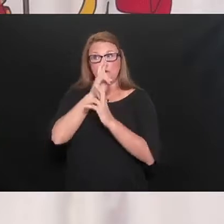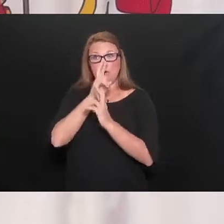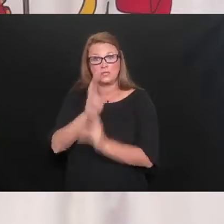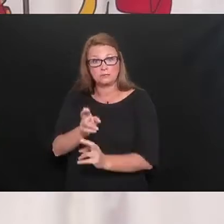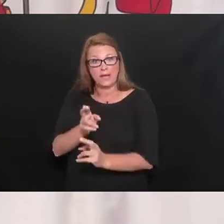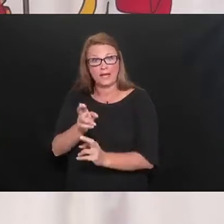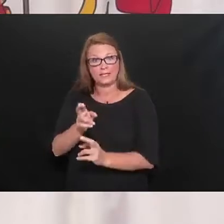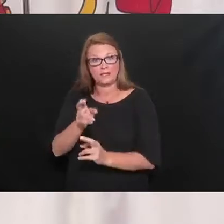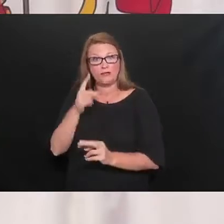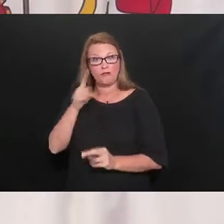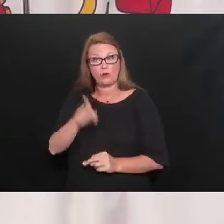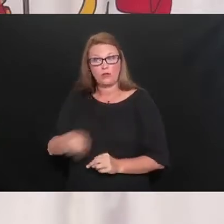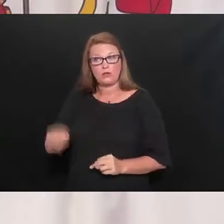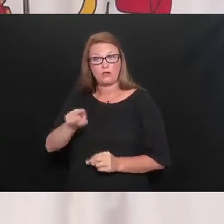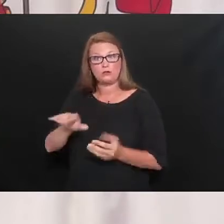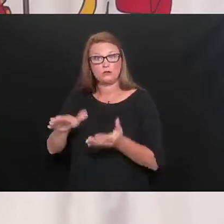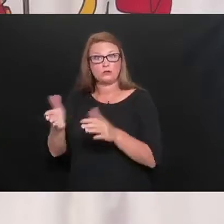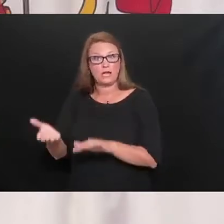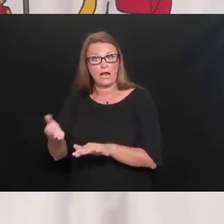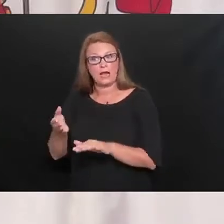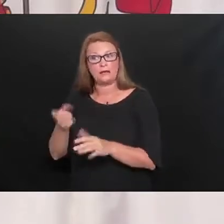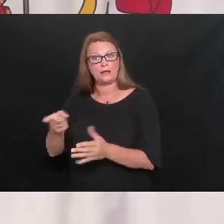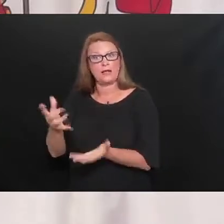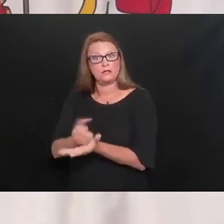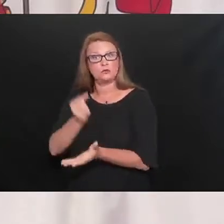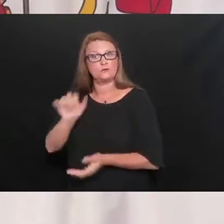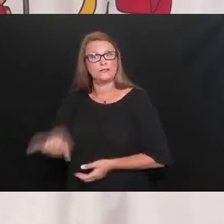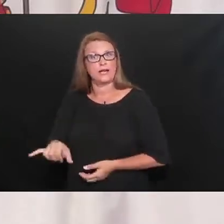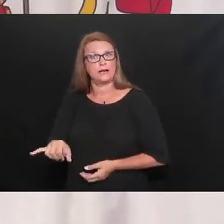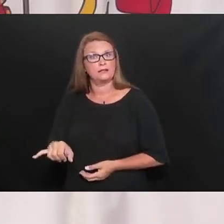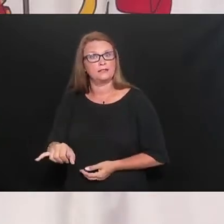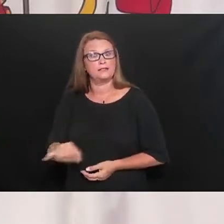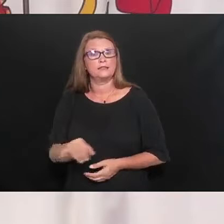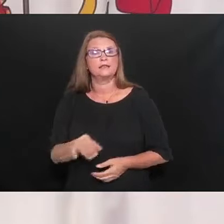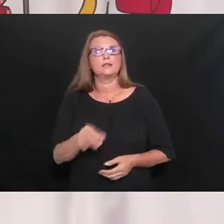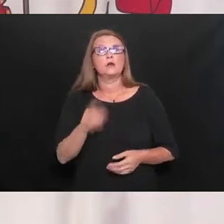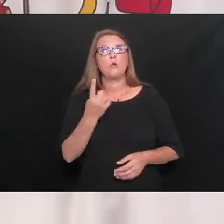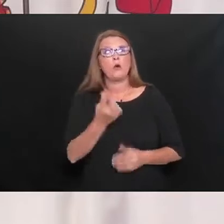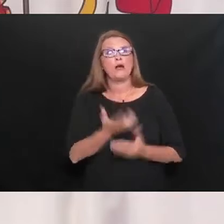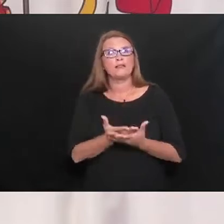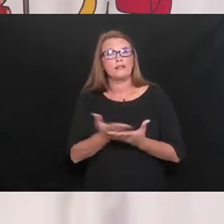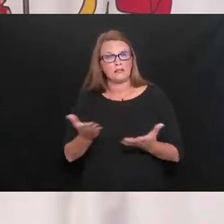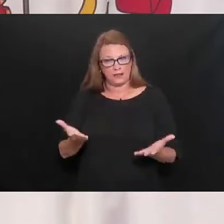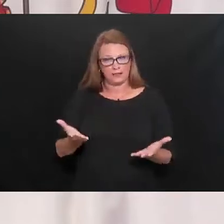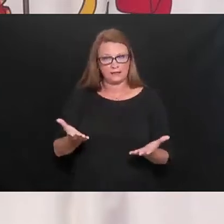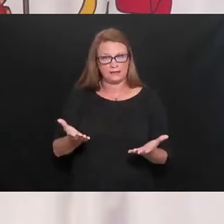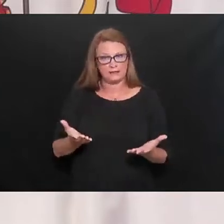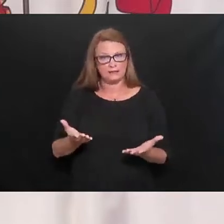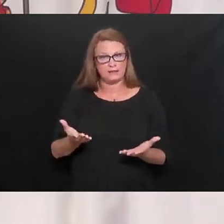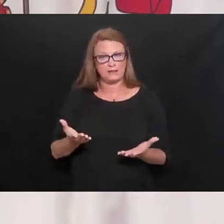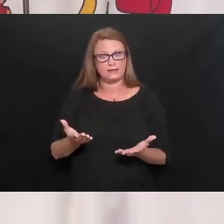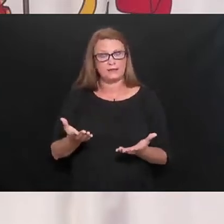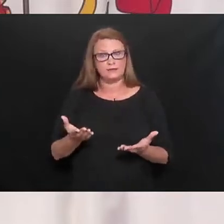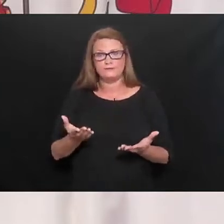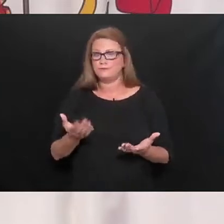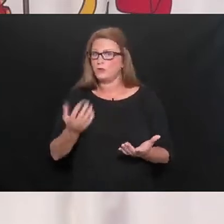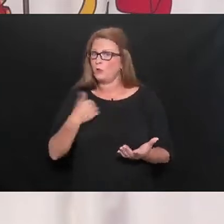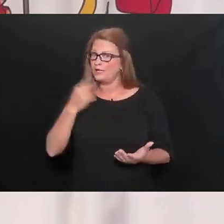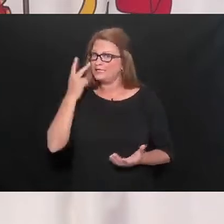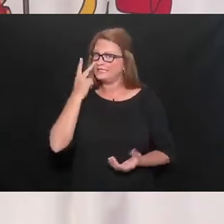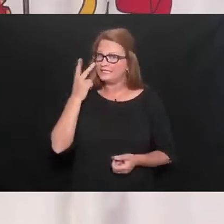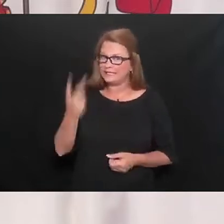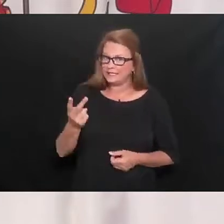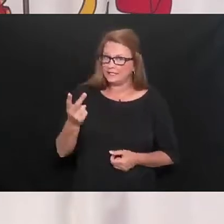they deserve that. Now, the other thing that is surely noticeable is just this. You know, we got a lot